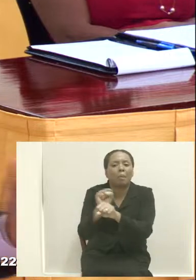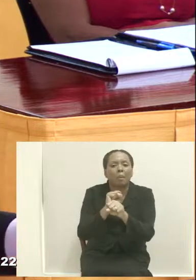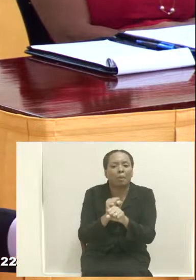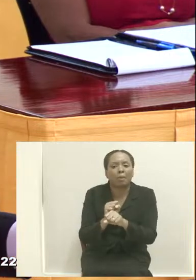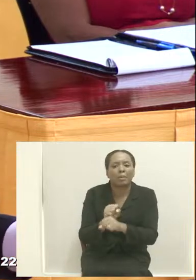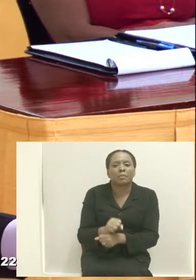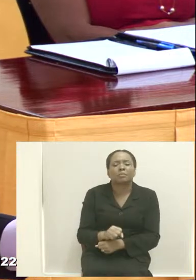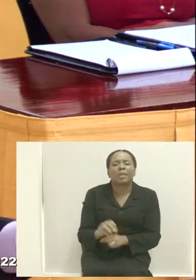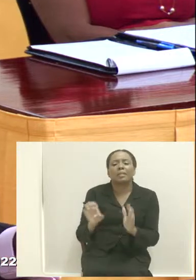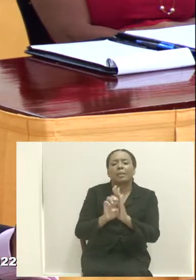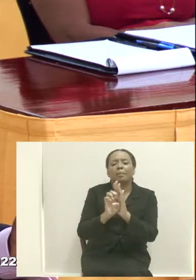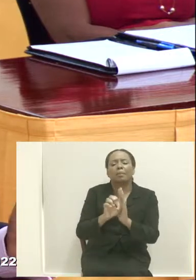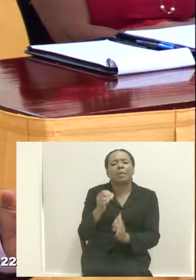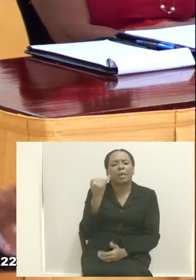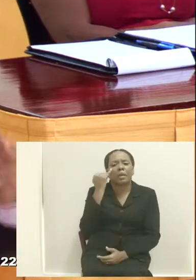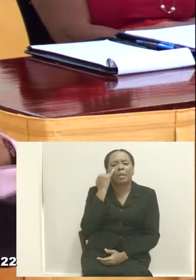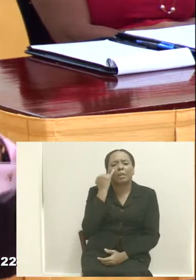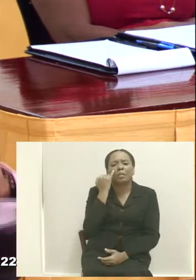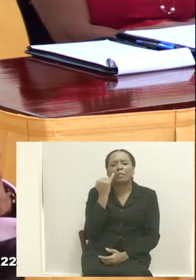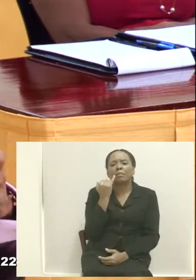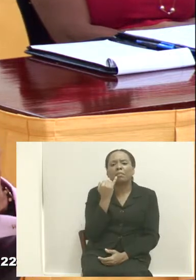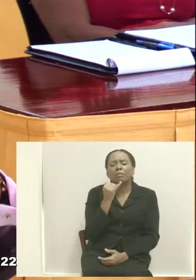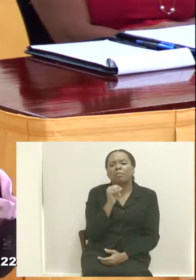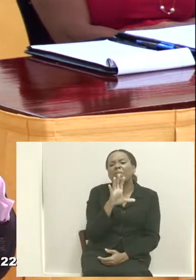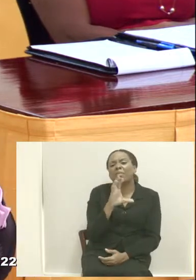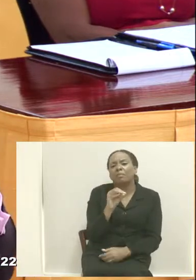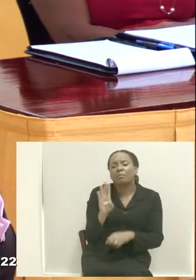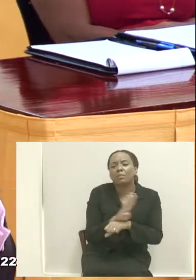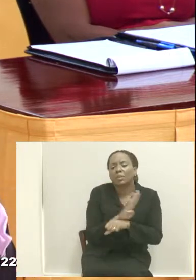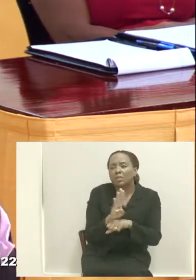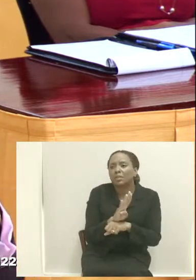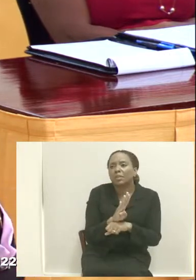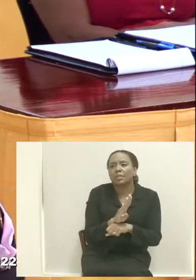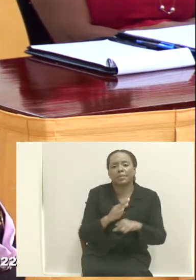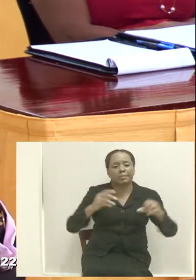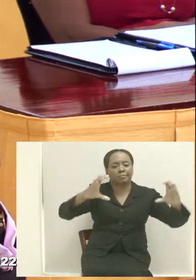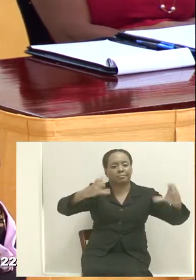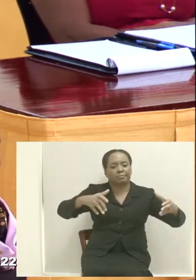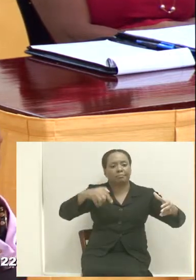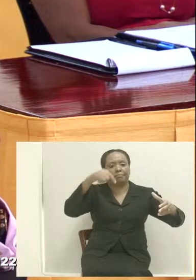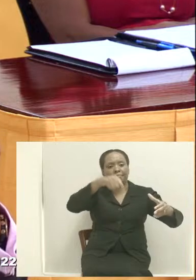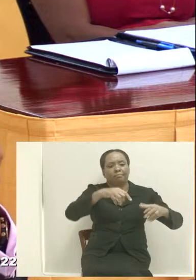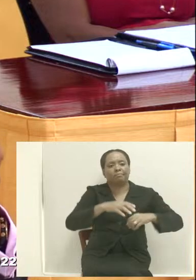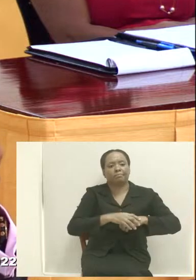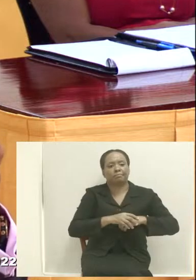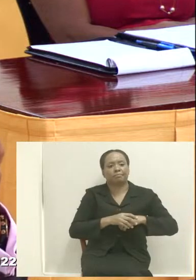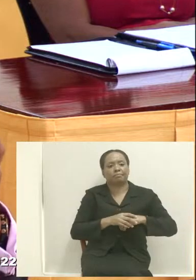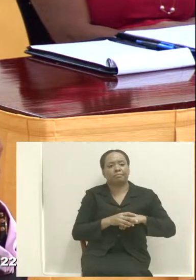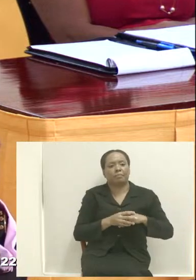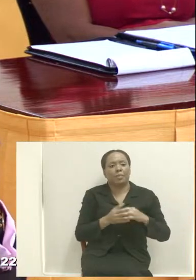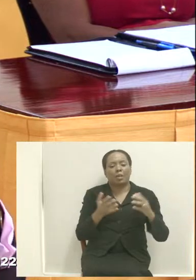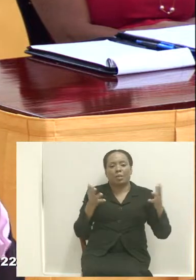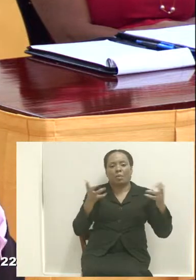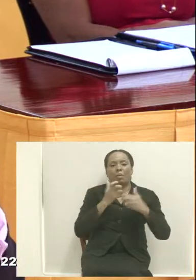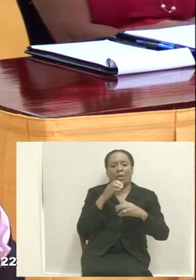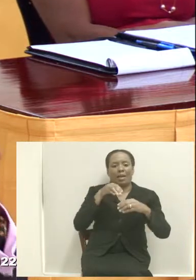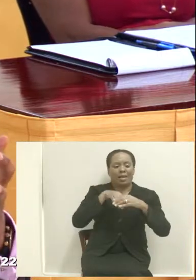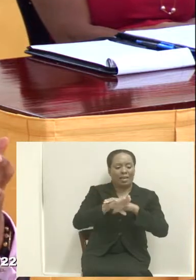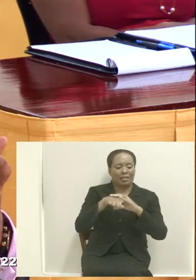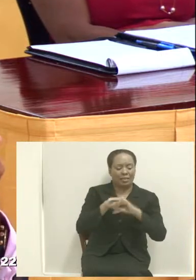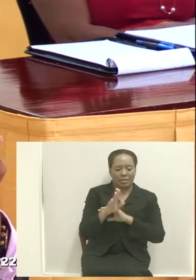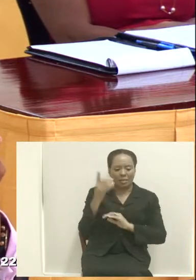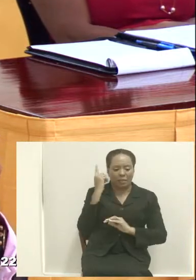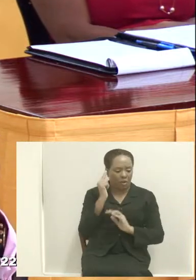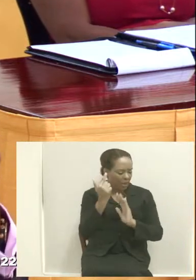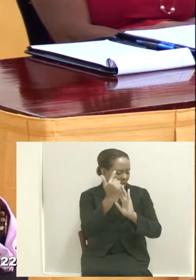work with them and get them to have access to some consultancy on some of the legal issues they confront, consultancy on some of the